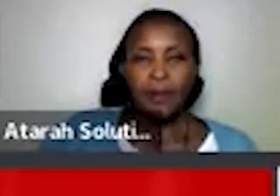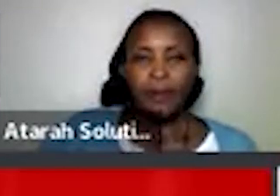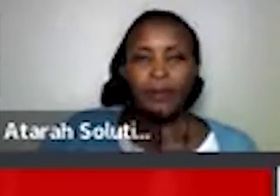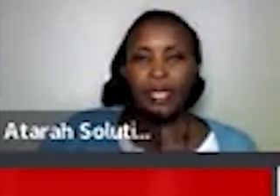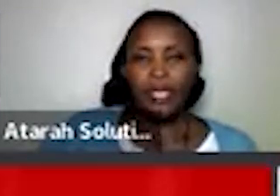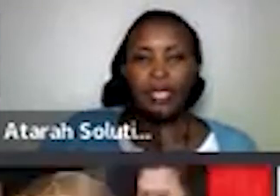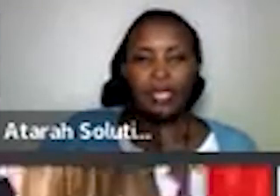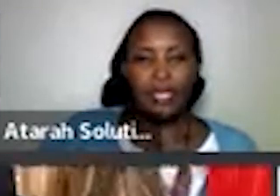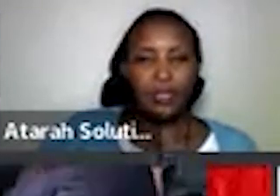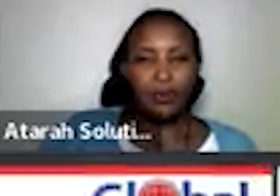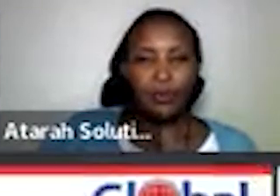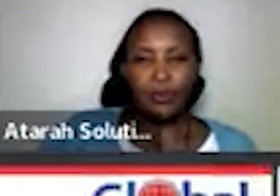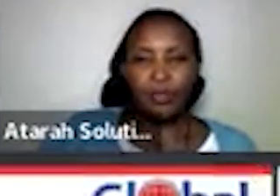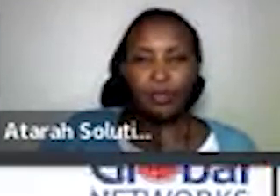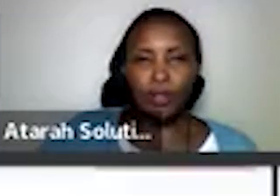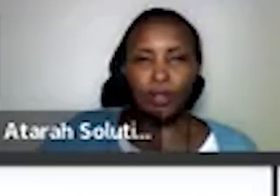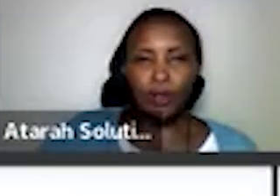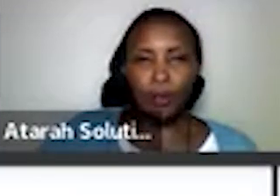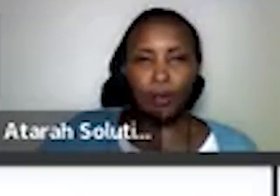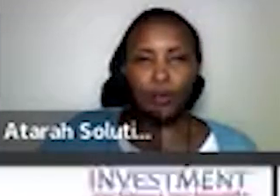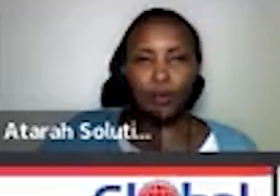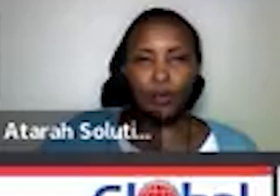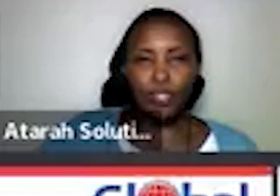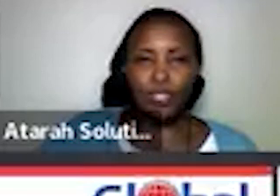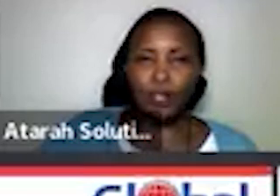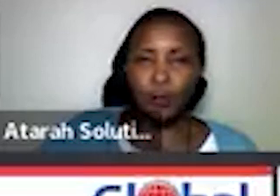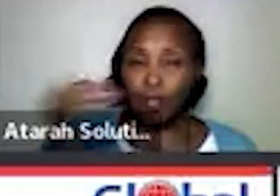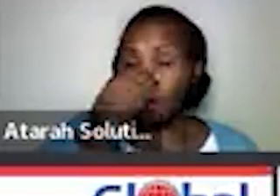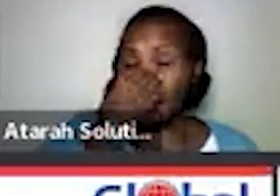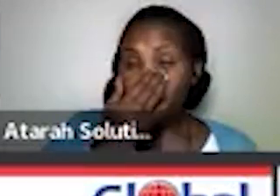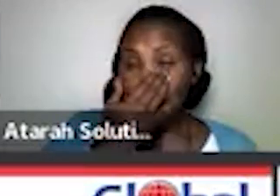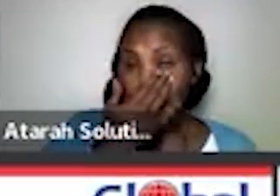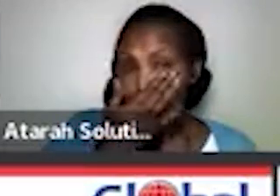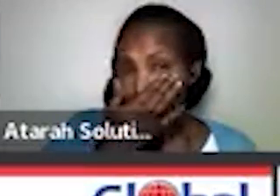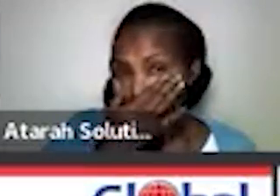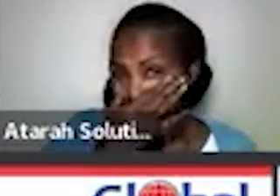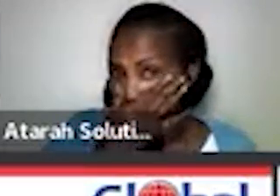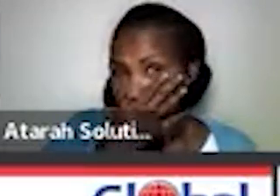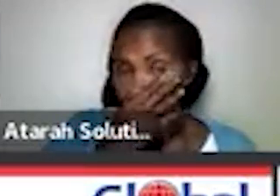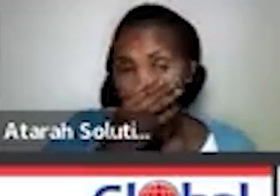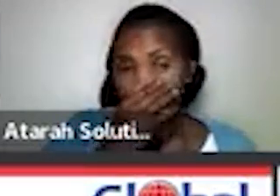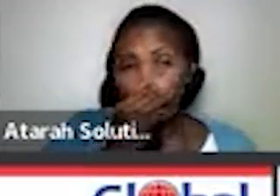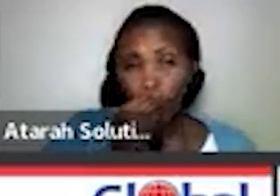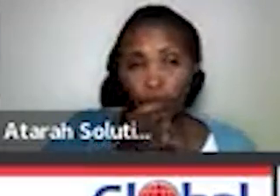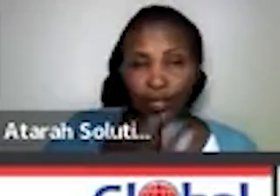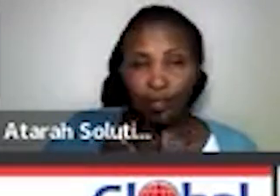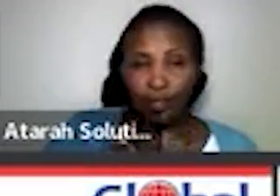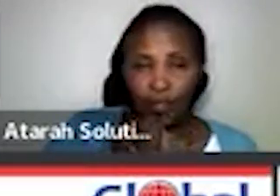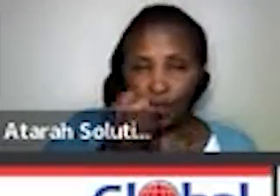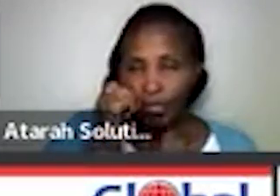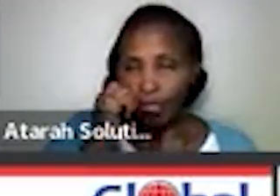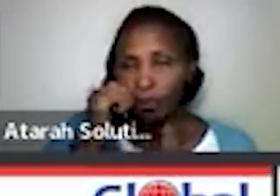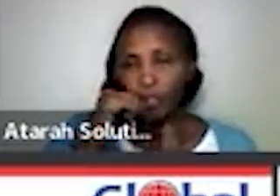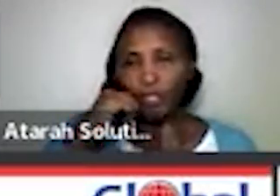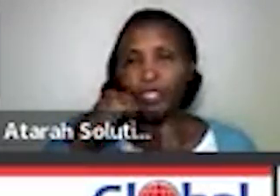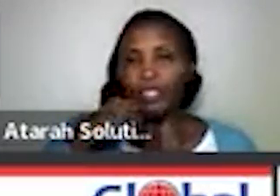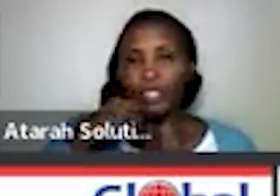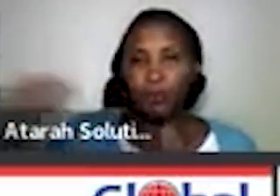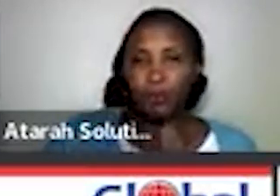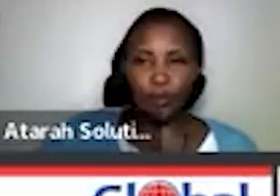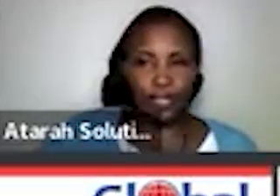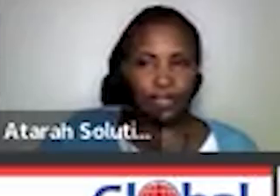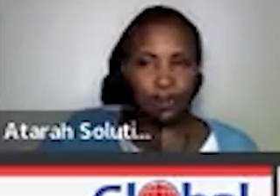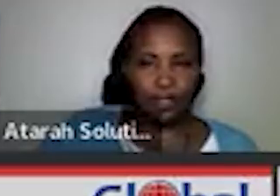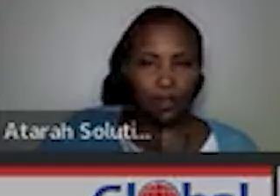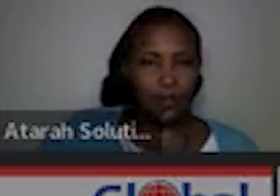Investments. And she was also about to just say what business networking is in her own definition, which is she